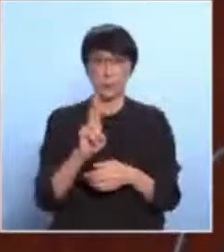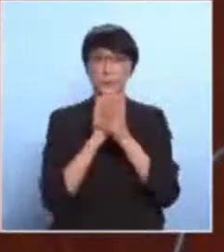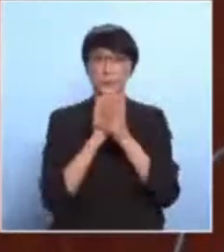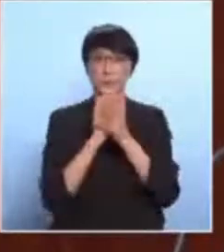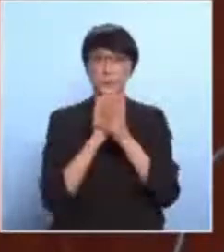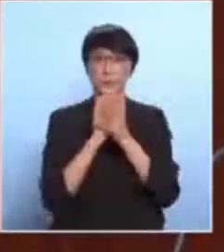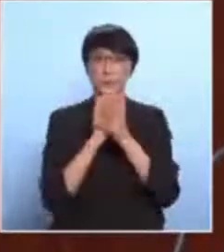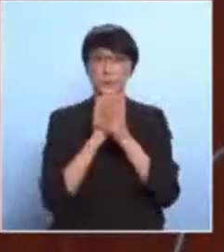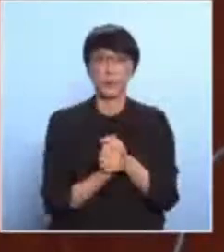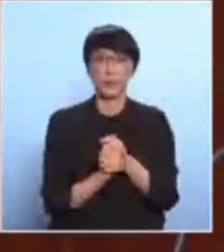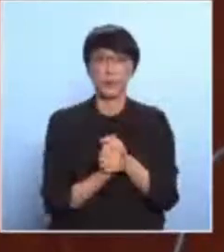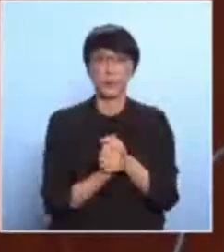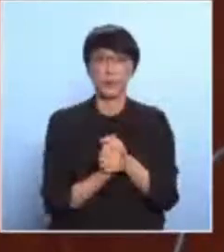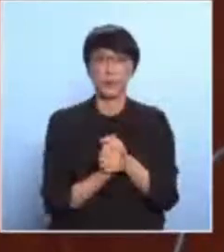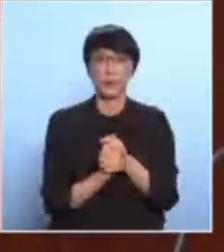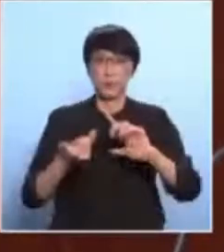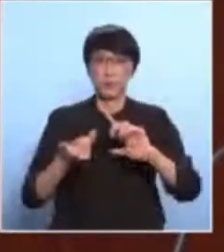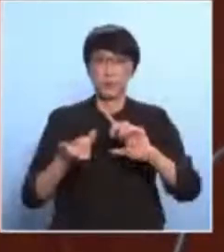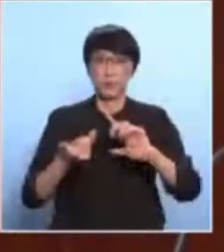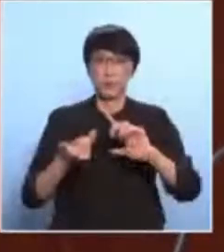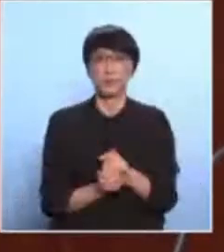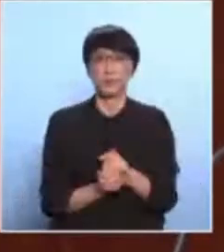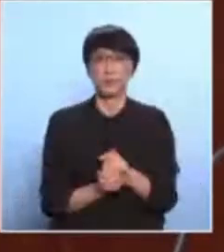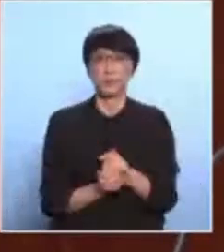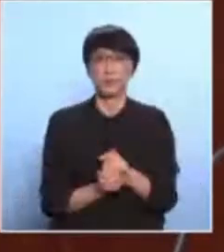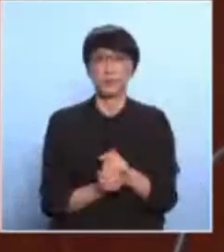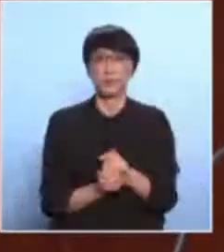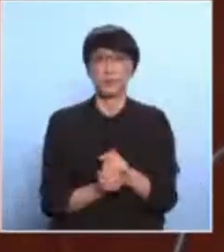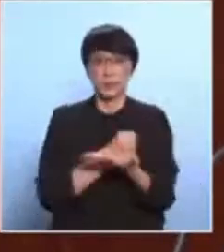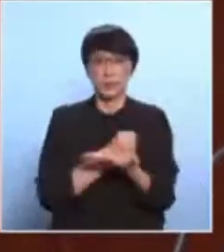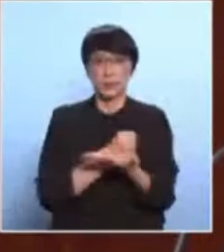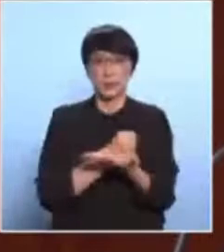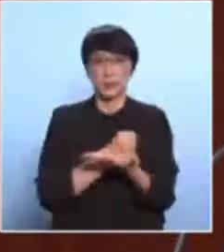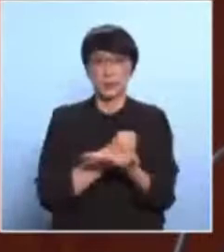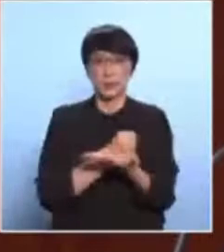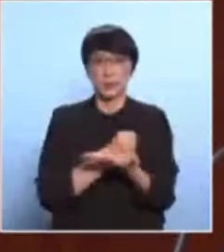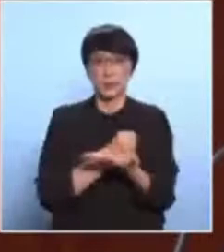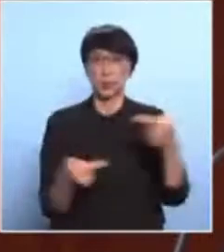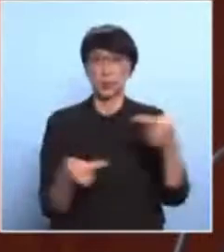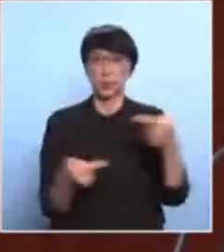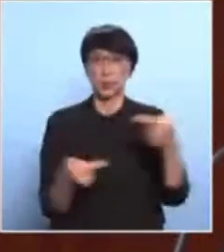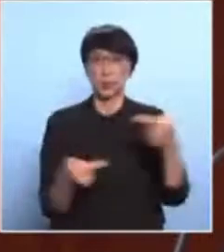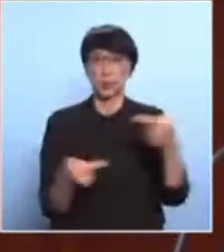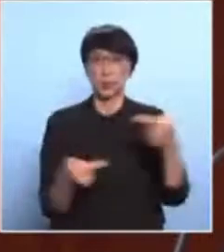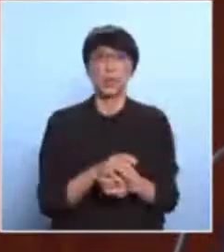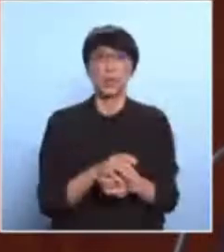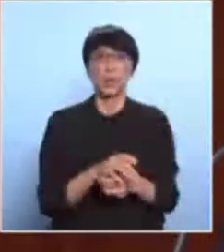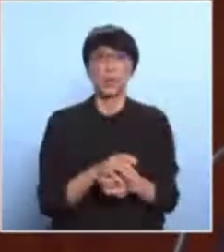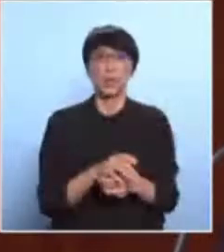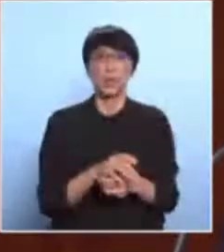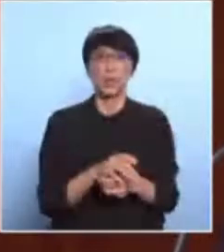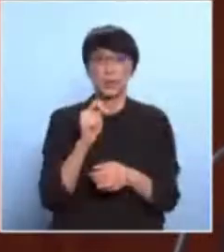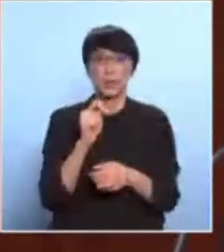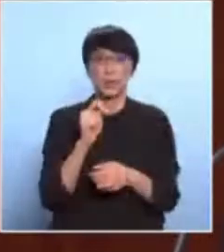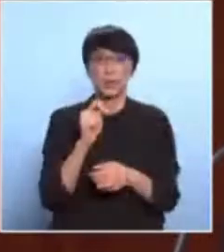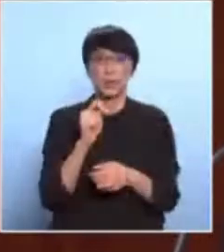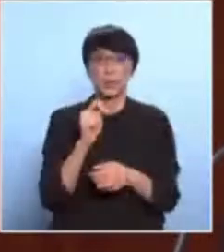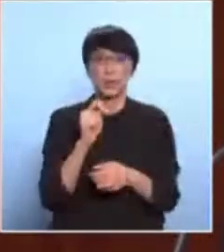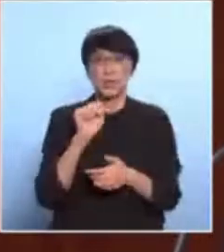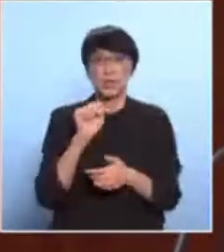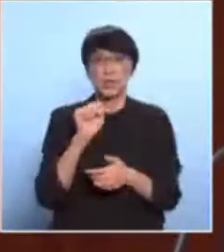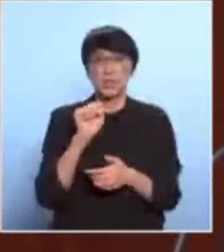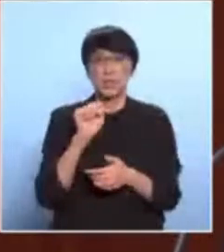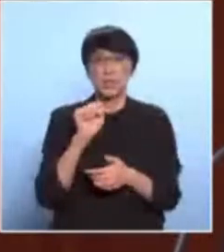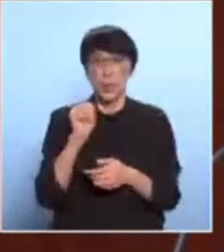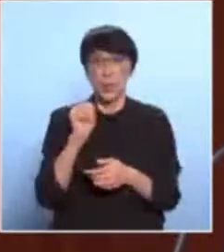pilot areas. STEAM education. We will further strengthen the promotion of STEAM,